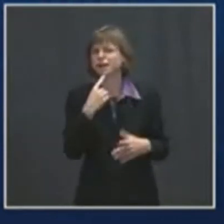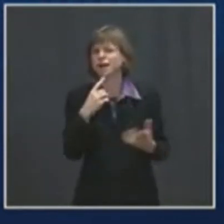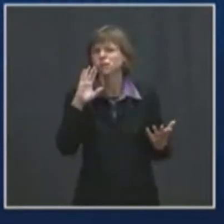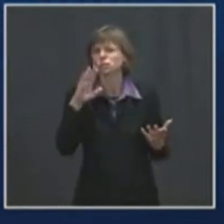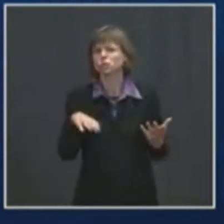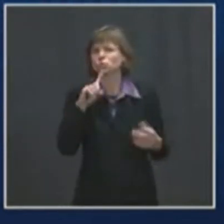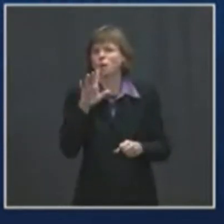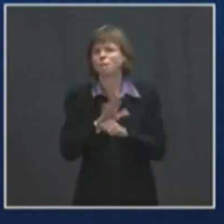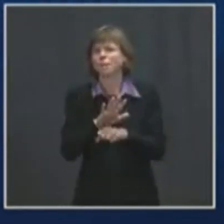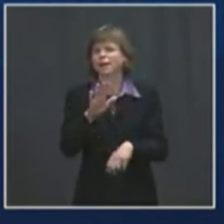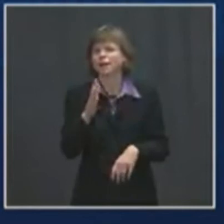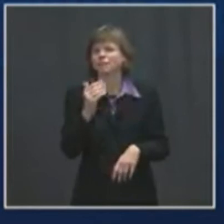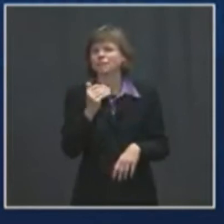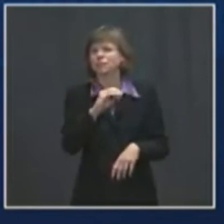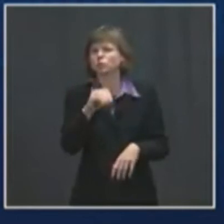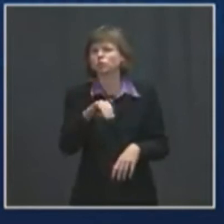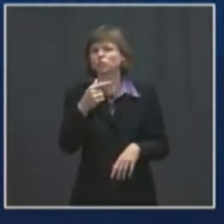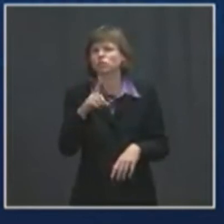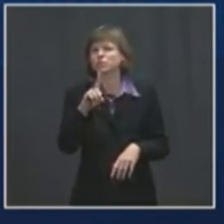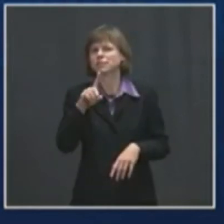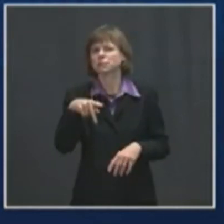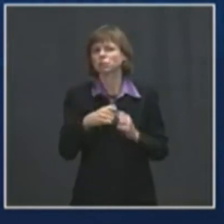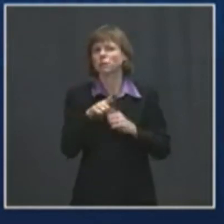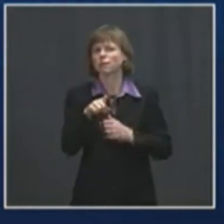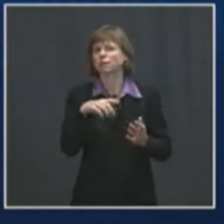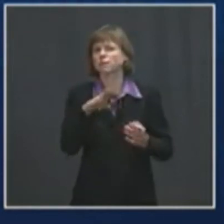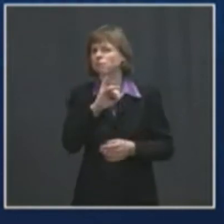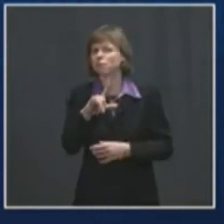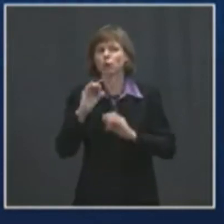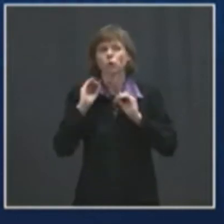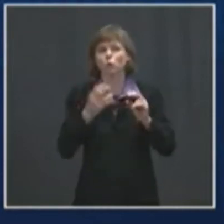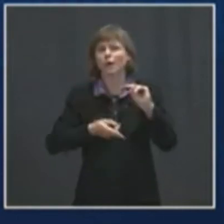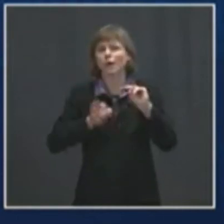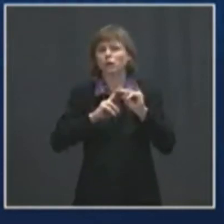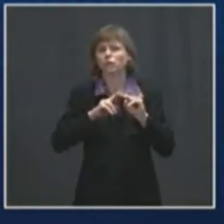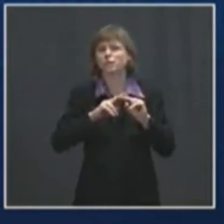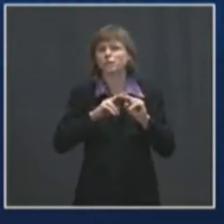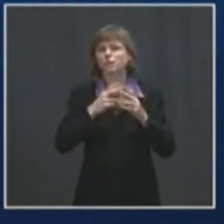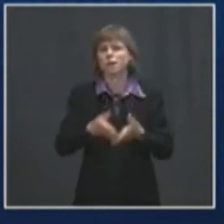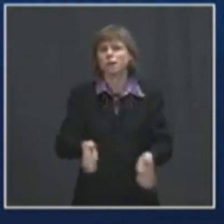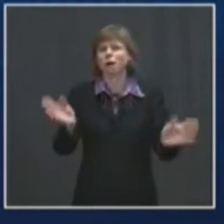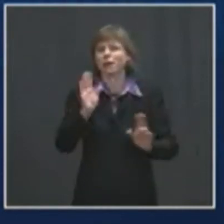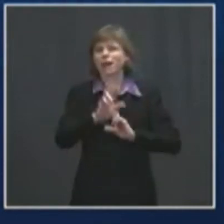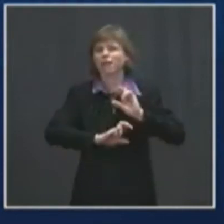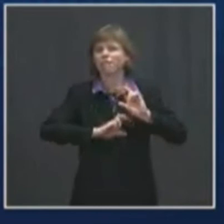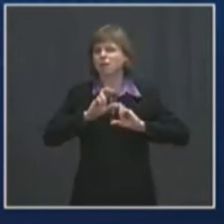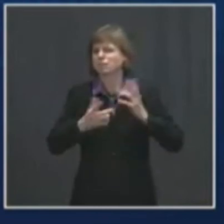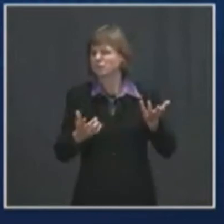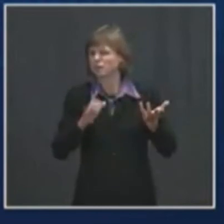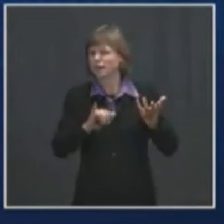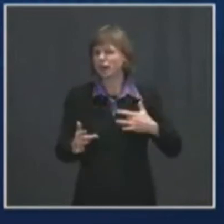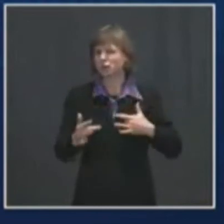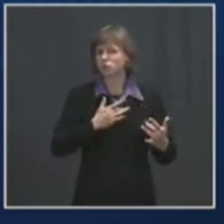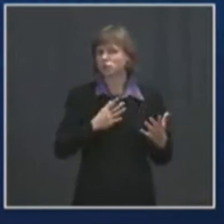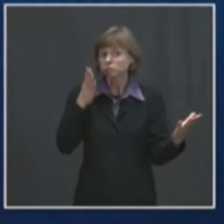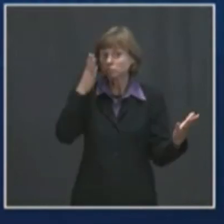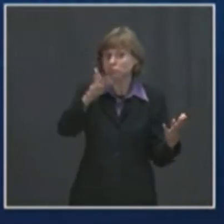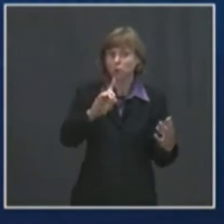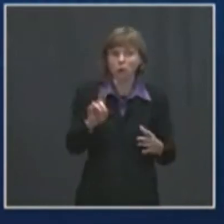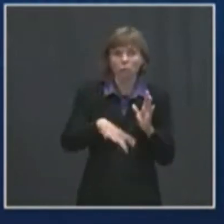15% of GDP with this bill, with basically no increase in public investments. Is this a concern going forward? Where will you find the money